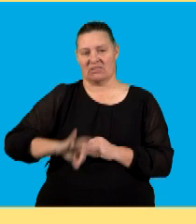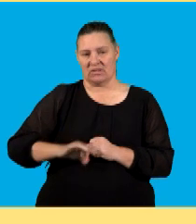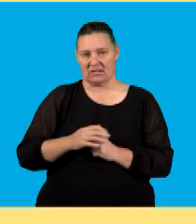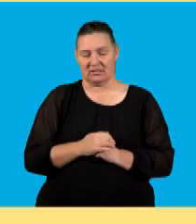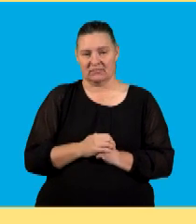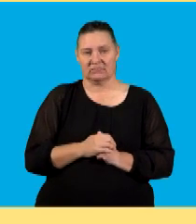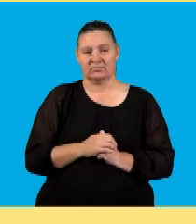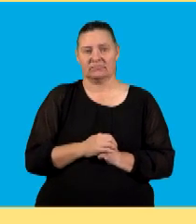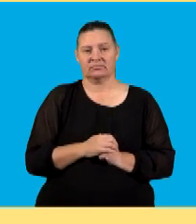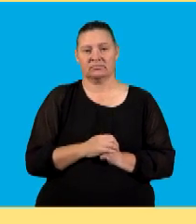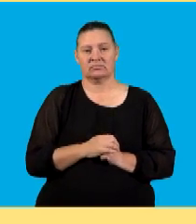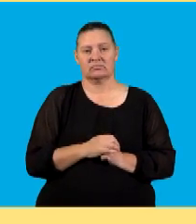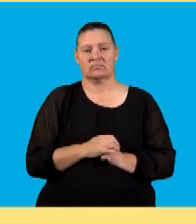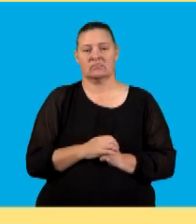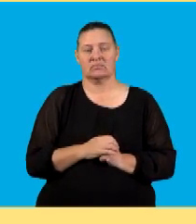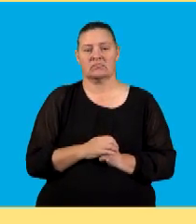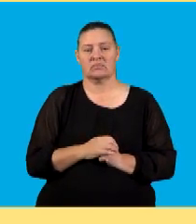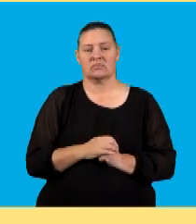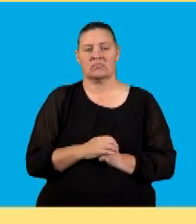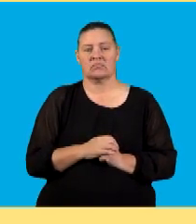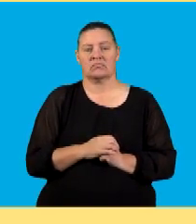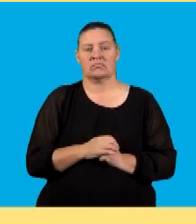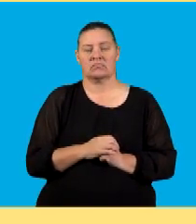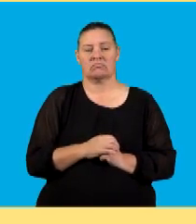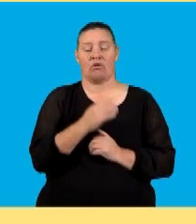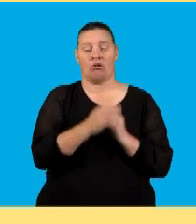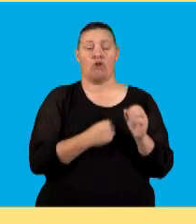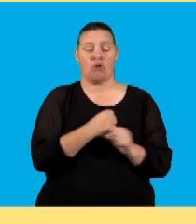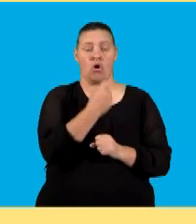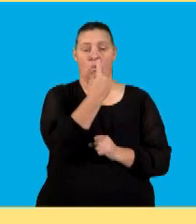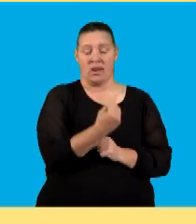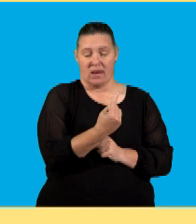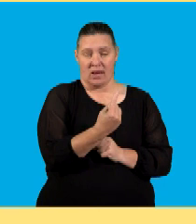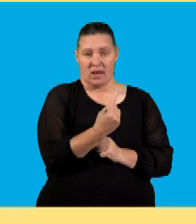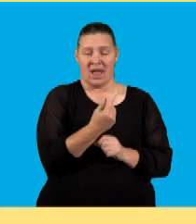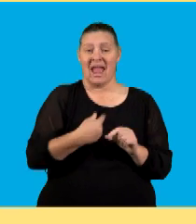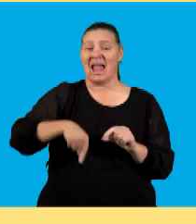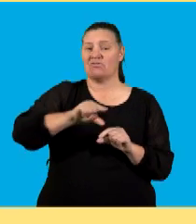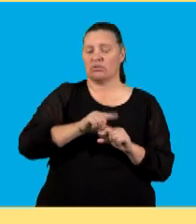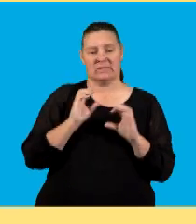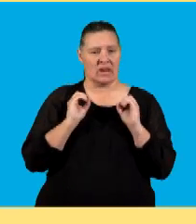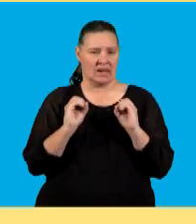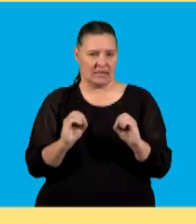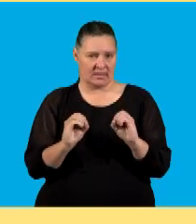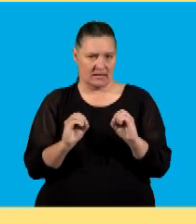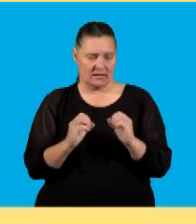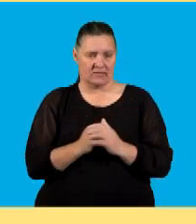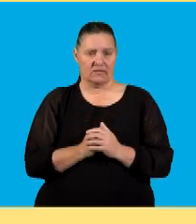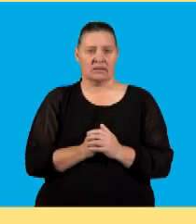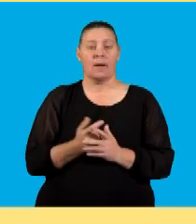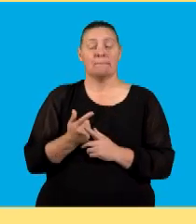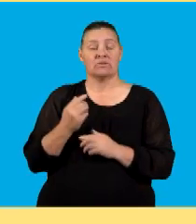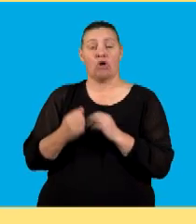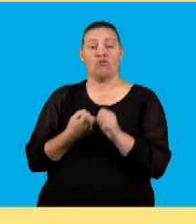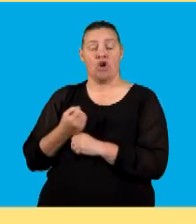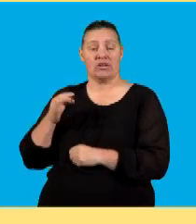that she's starting with. This is going to be in year one. In year one, there will be no increase, but